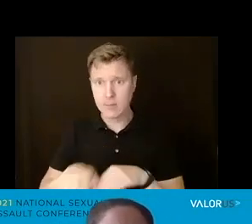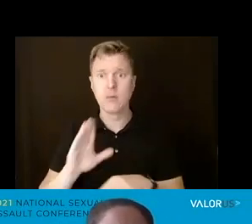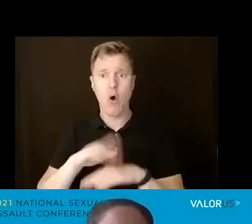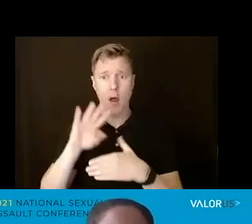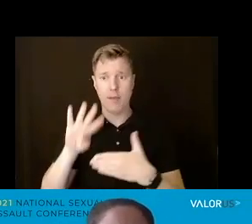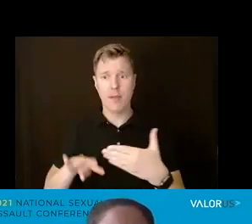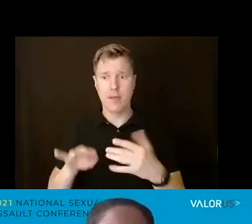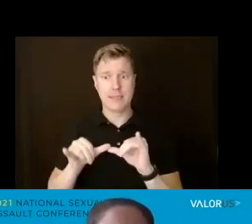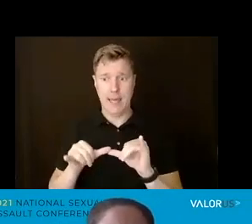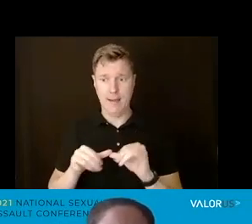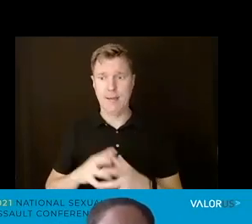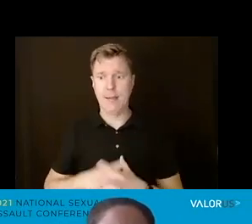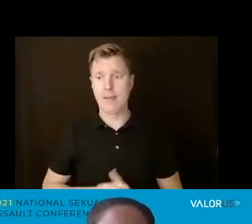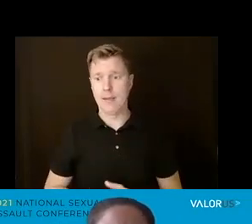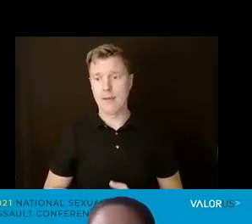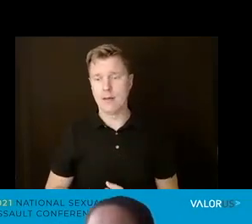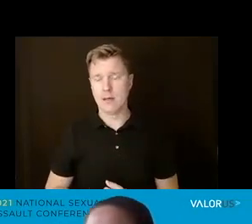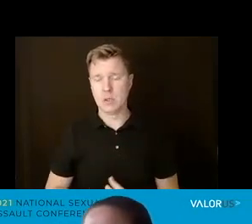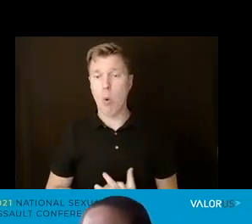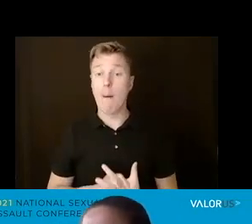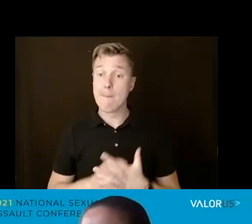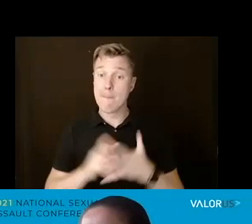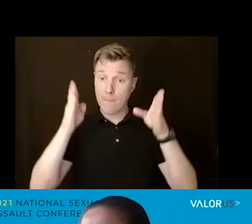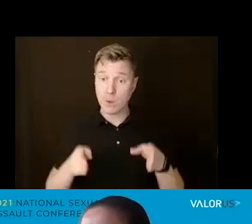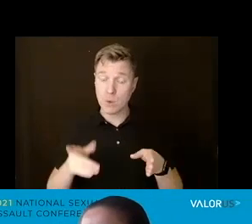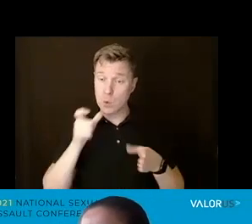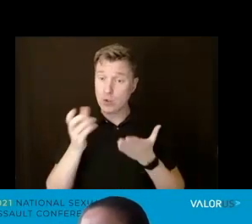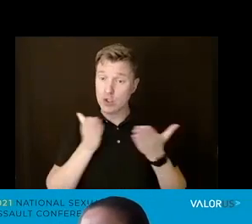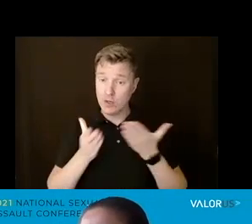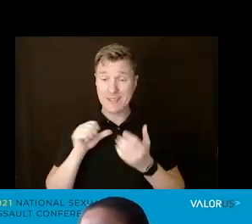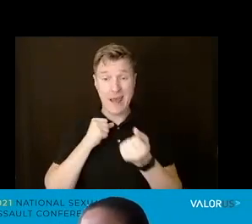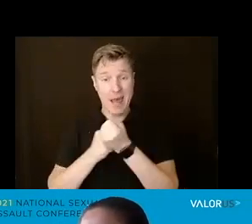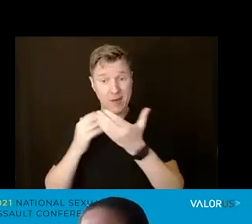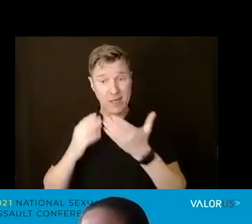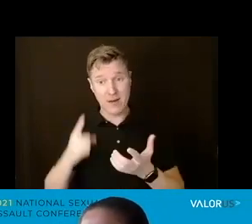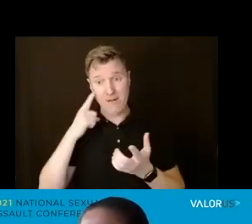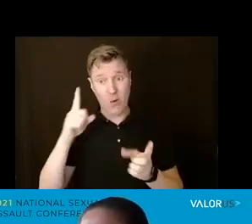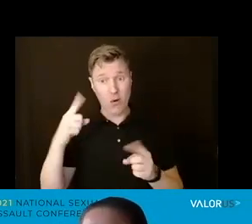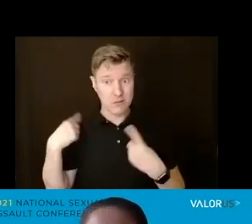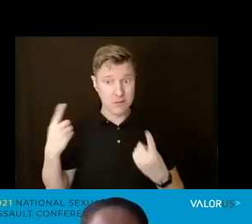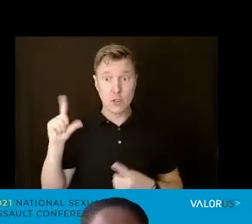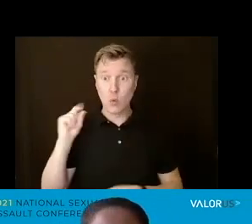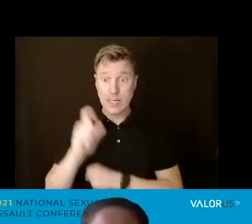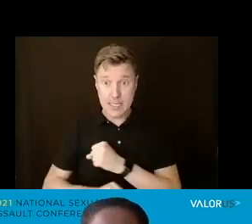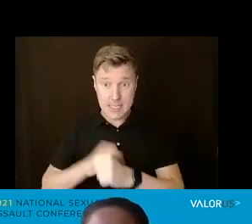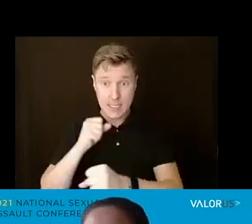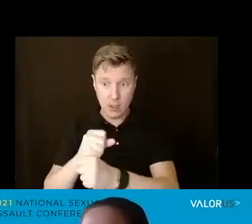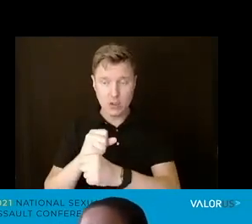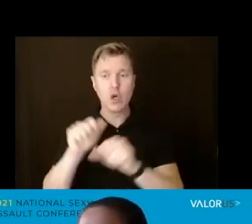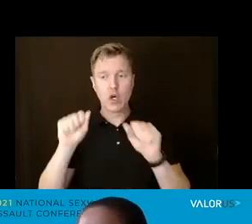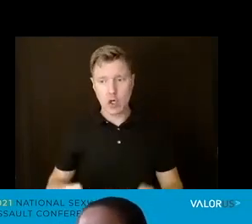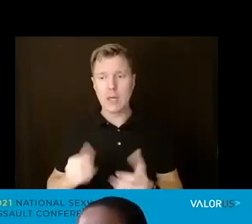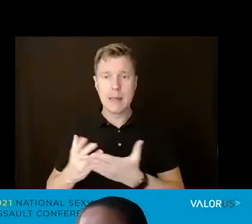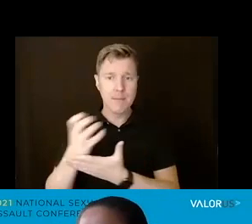So, you know, at the end of it, a person who has served as an advocate for 20 years could possibly make more than